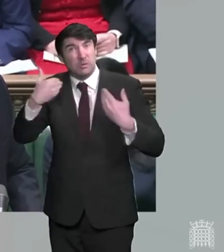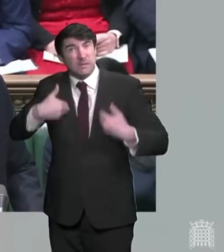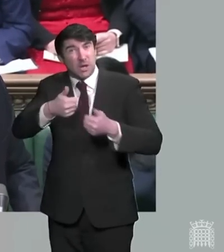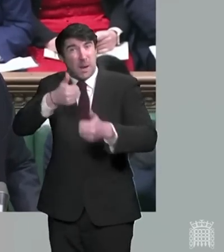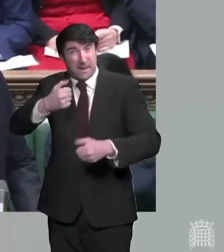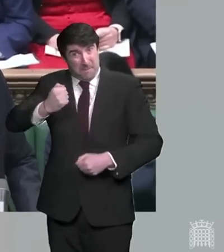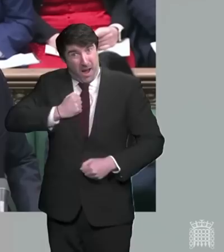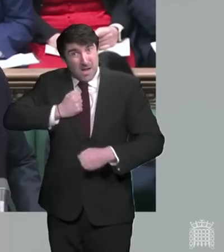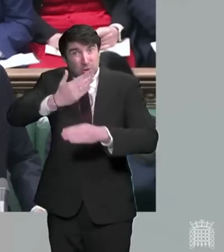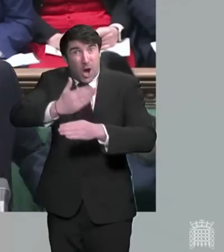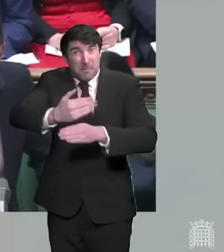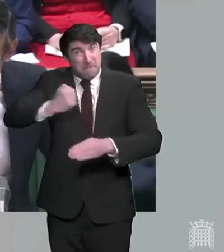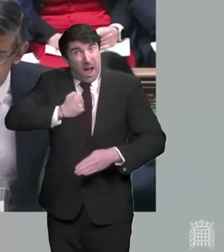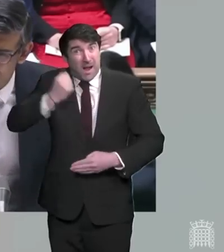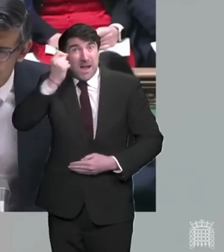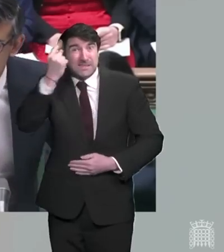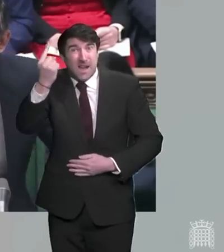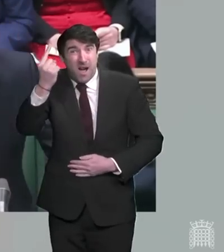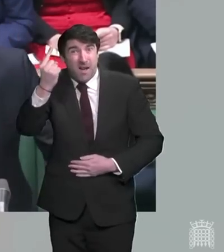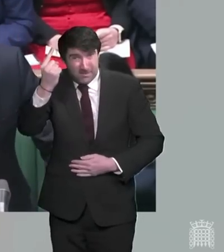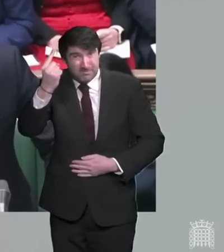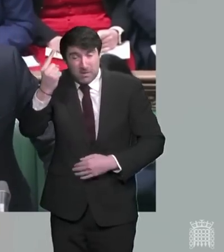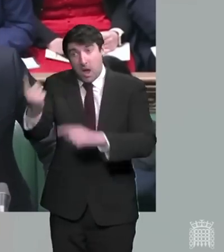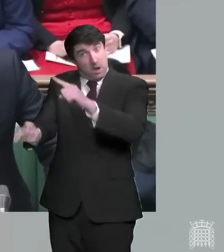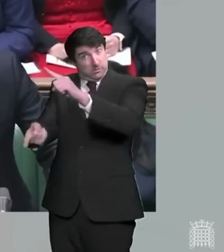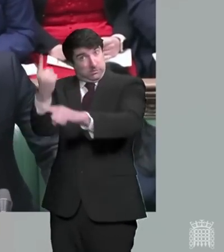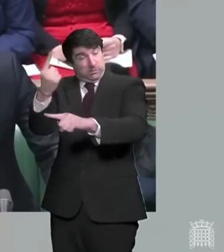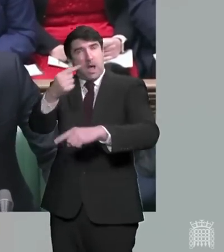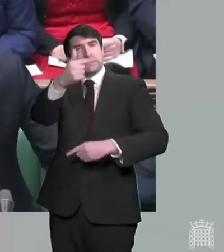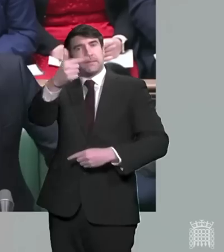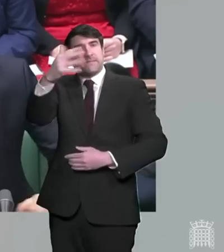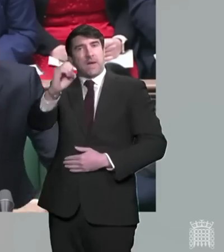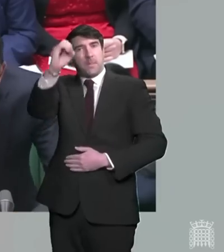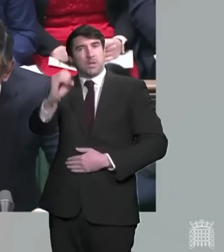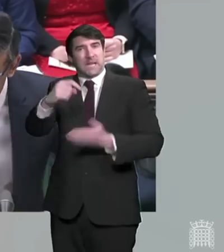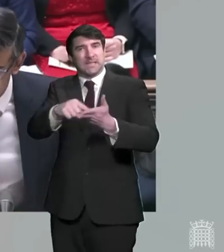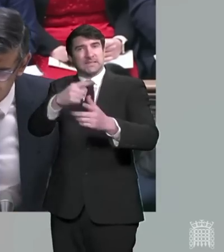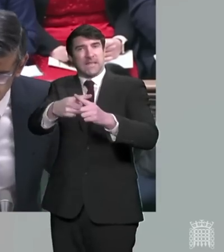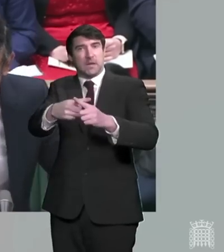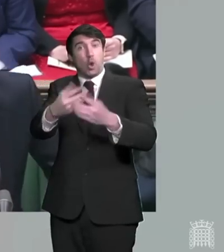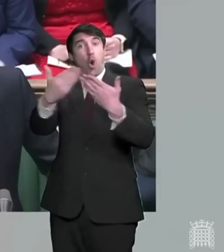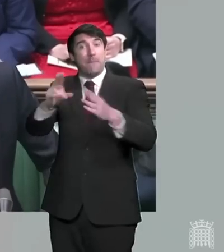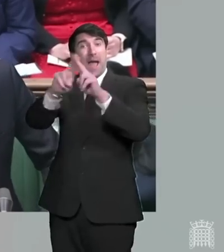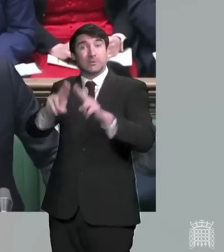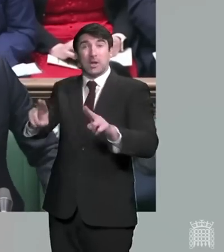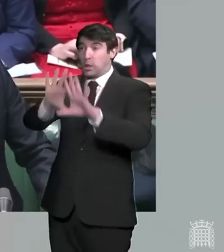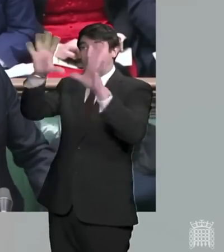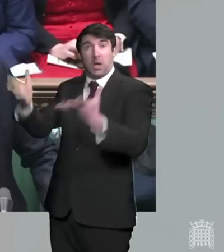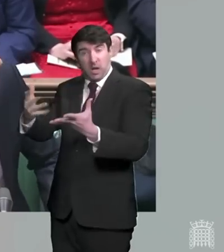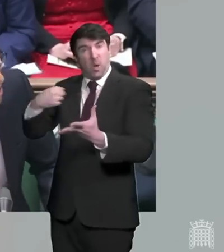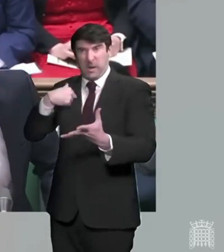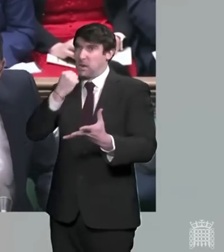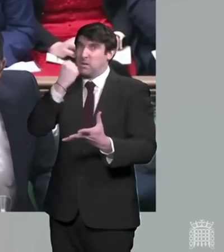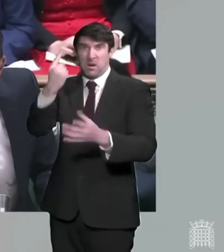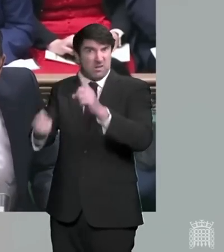Energy companies will pay a 75% tax rate on extraordinary profits, comparable, indeed higher than other North Sea nations. Now, that's